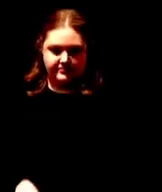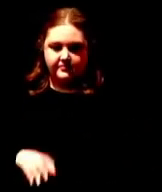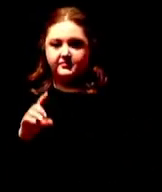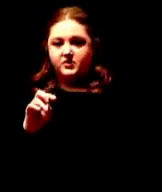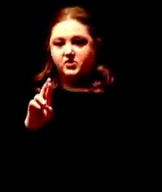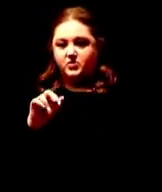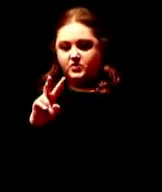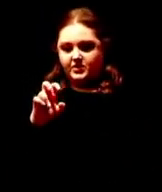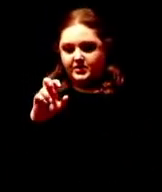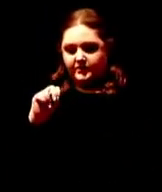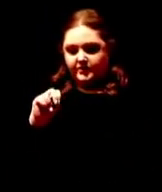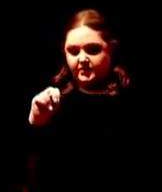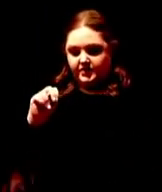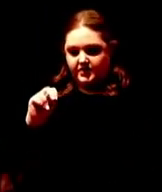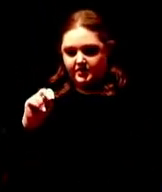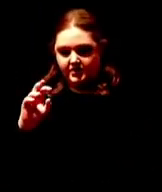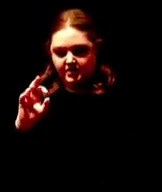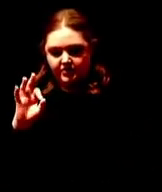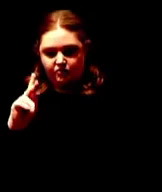Draven Franks.